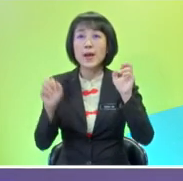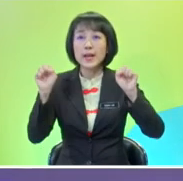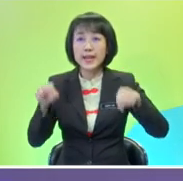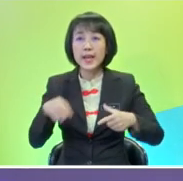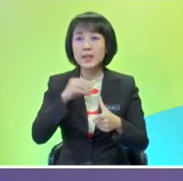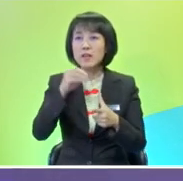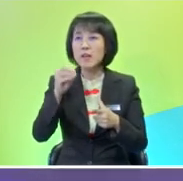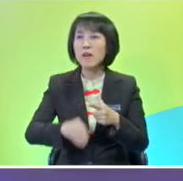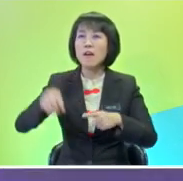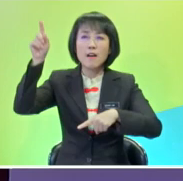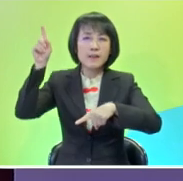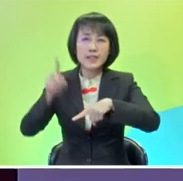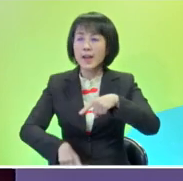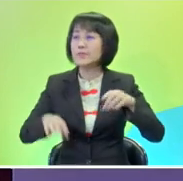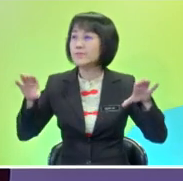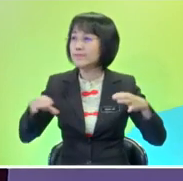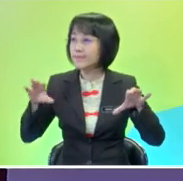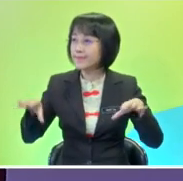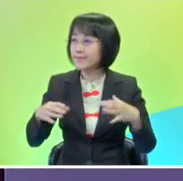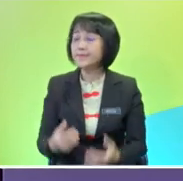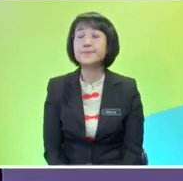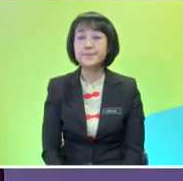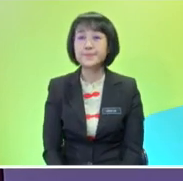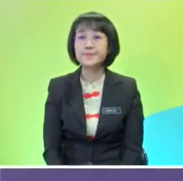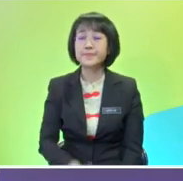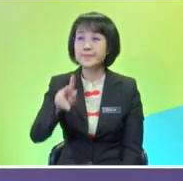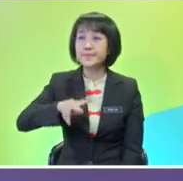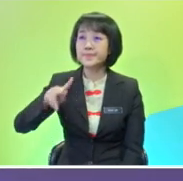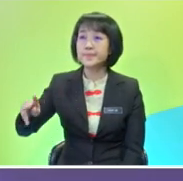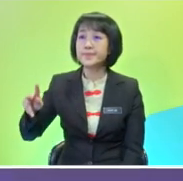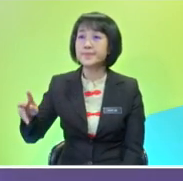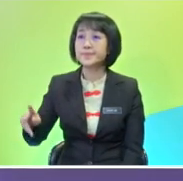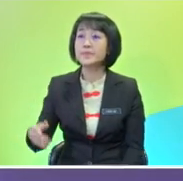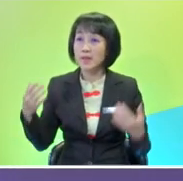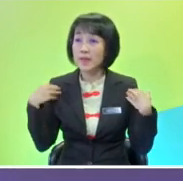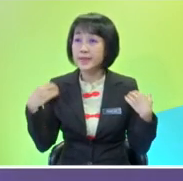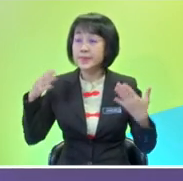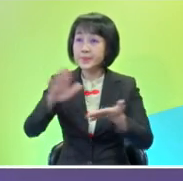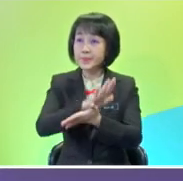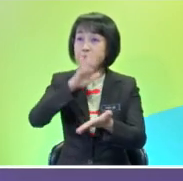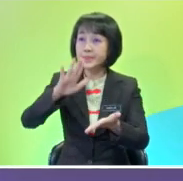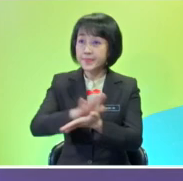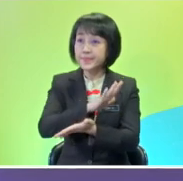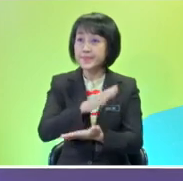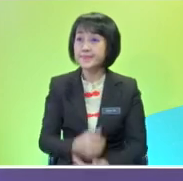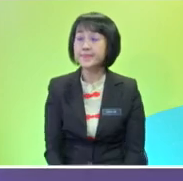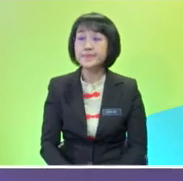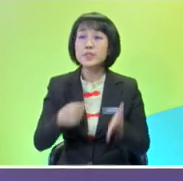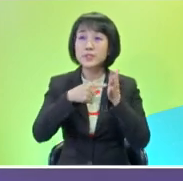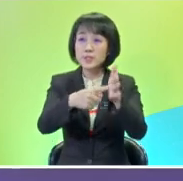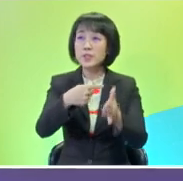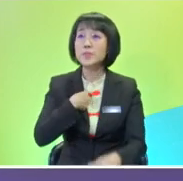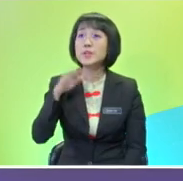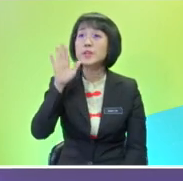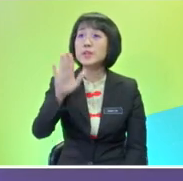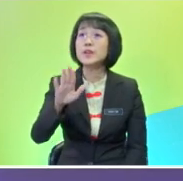lesson, I have asked all of you to prepare an empty piece of paper. Do you have it? If you have, let me see your empty piece